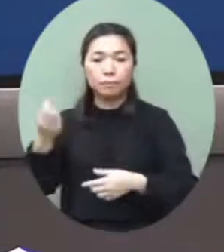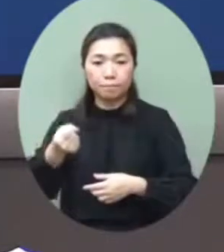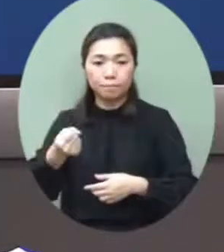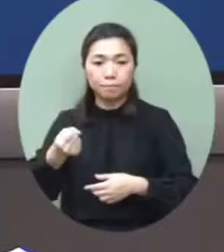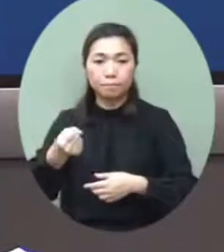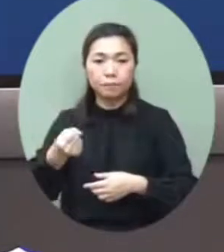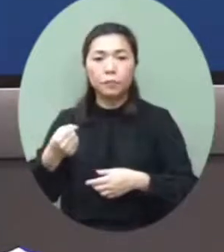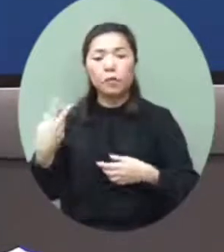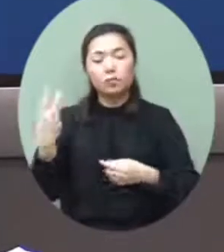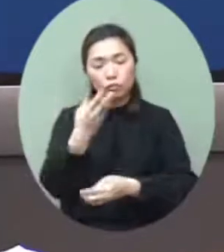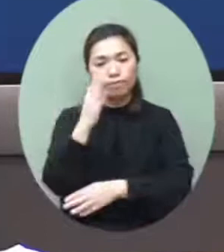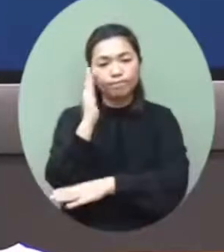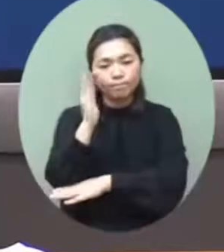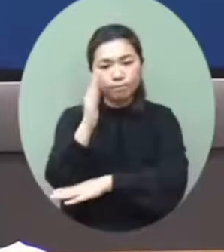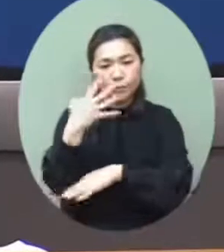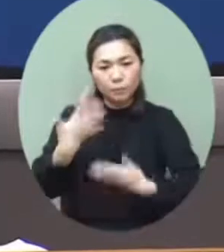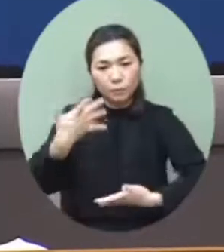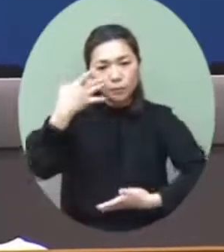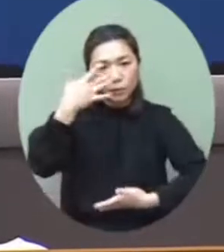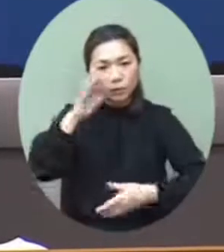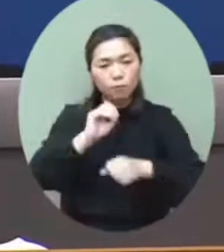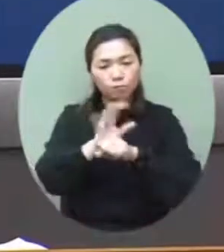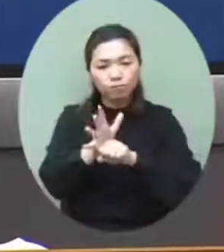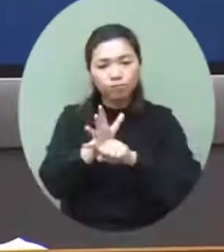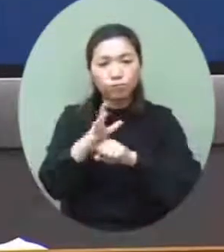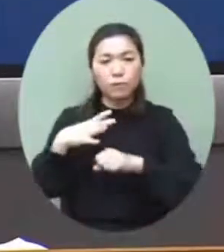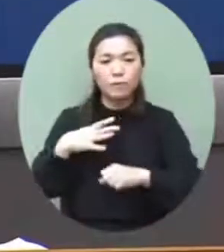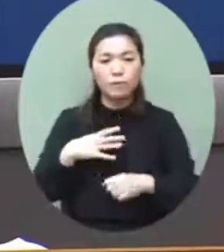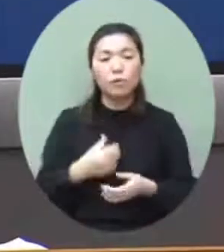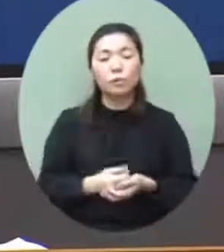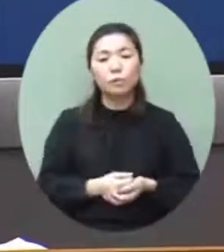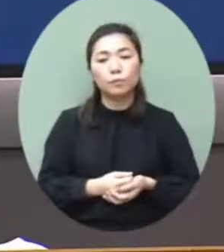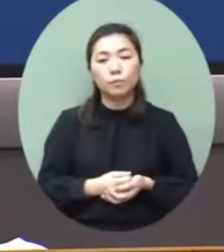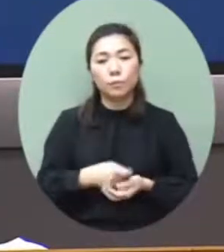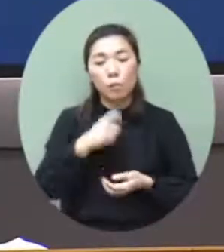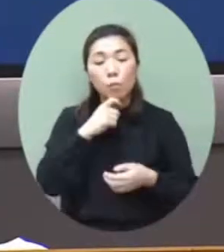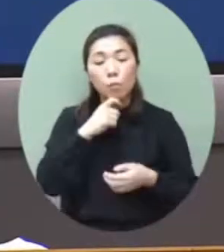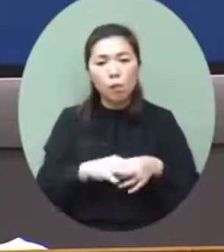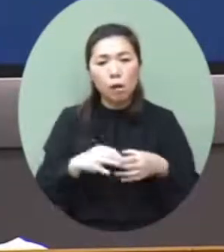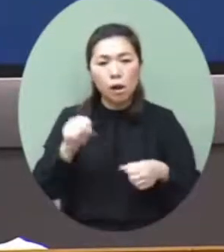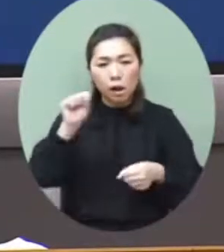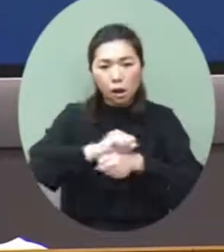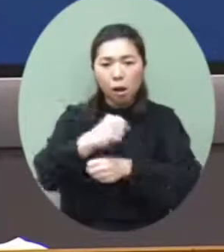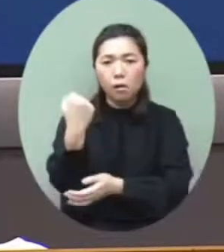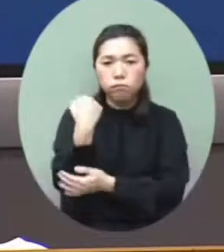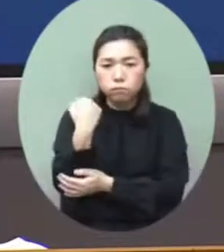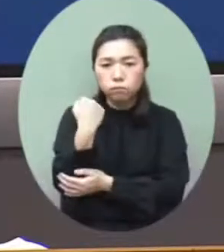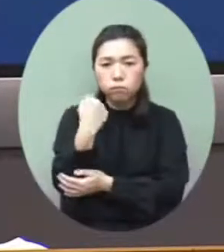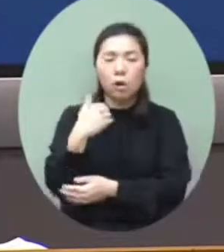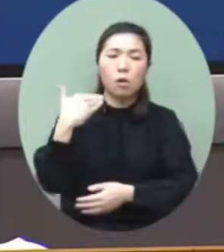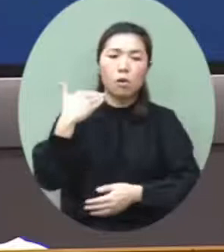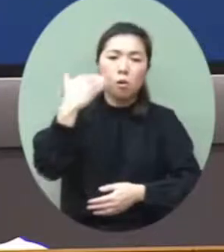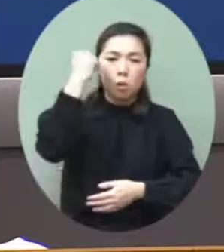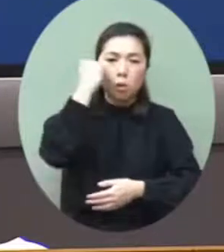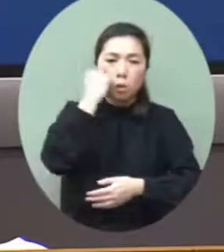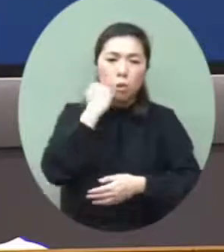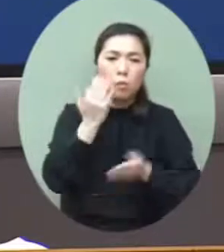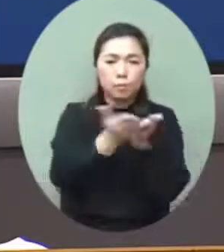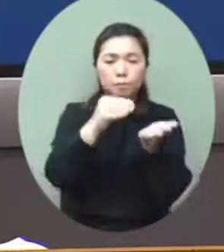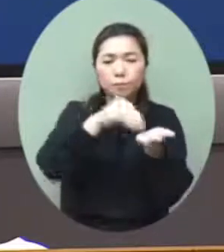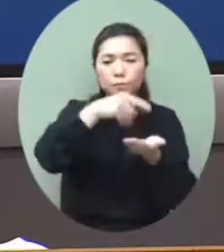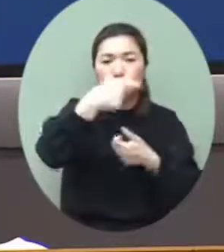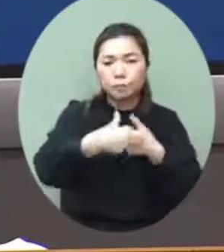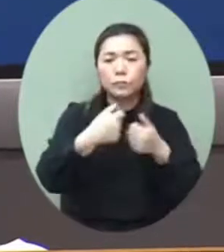Health and the Controller from for the Center for Health Protection here to give an account of our